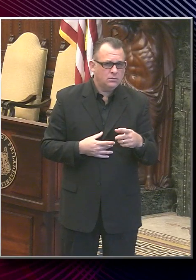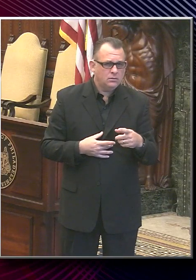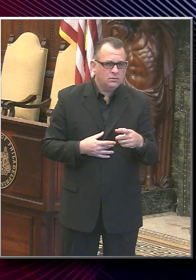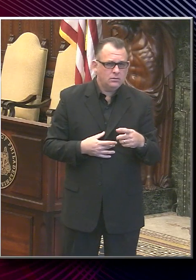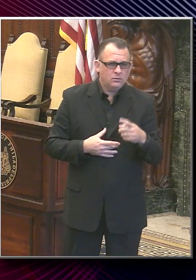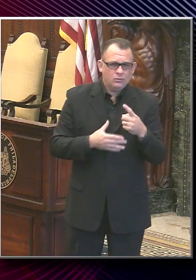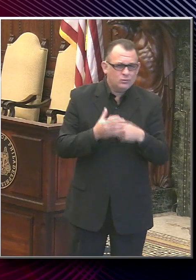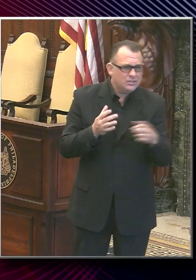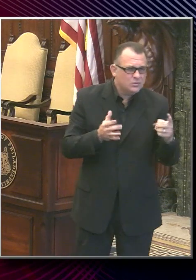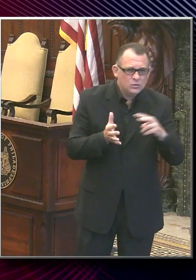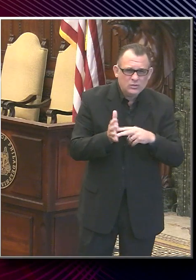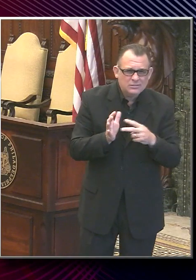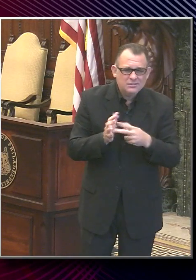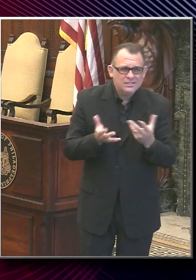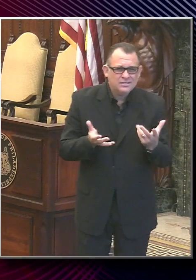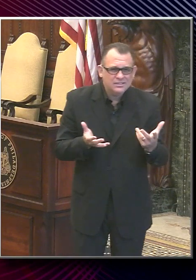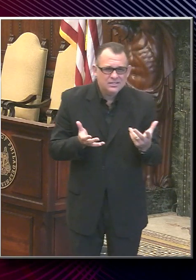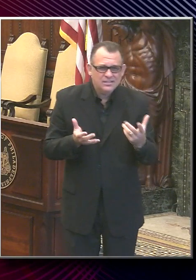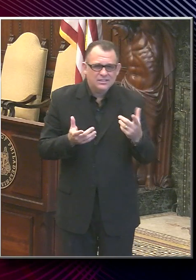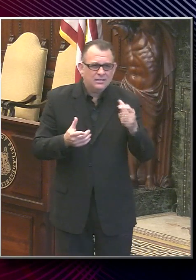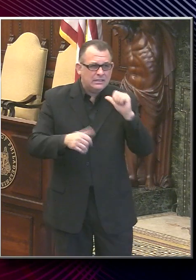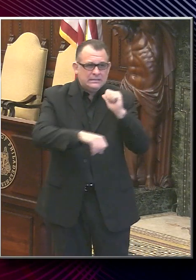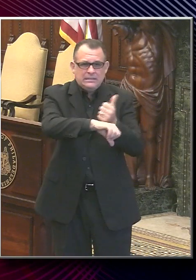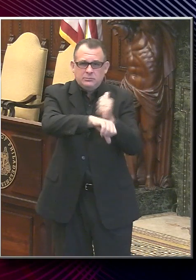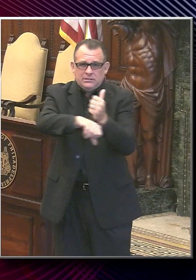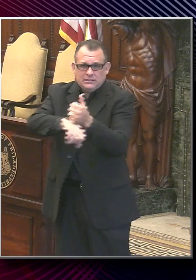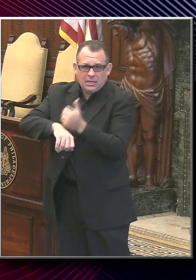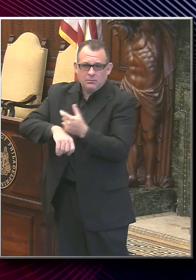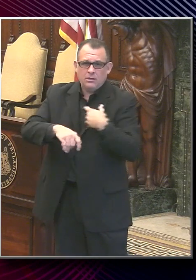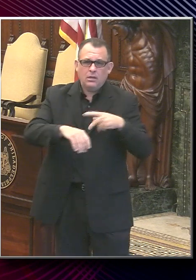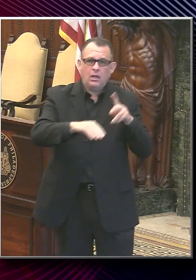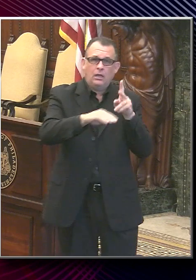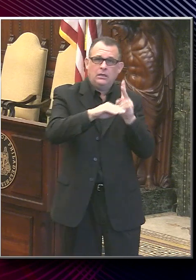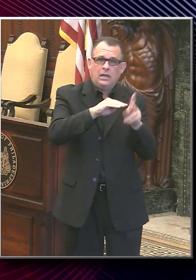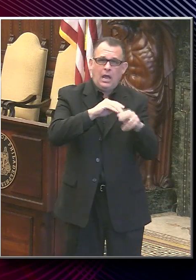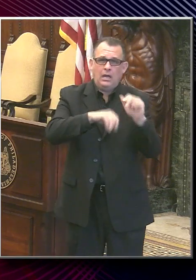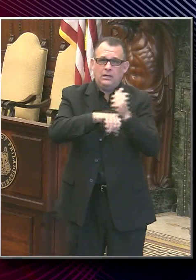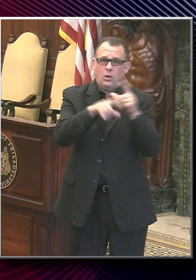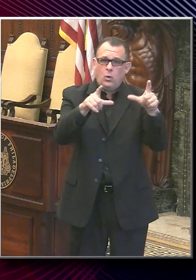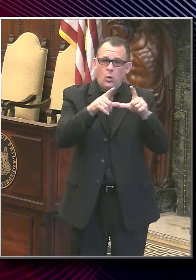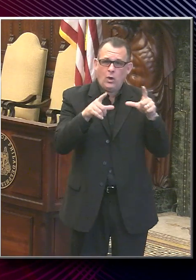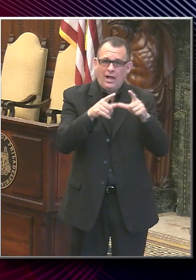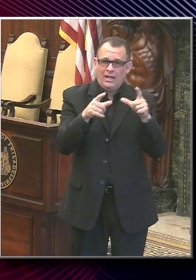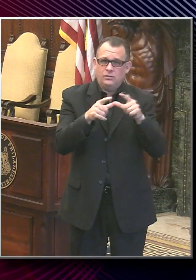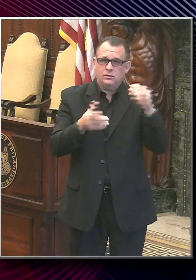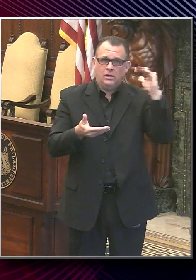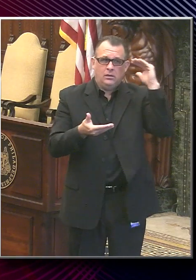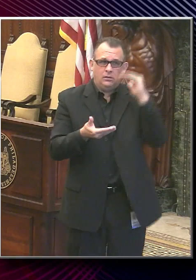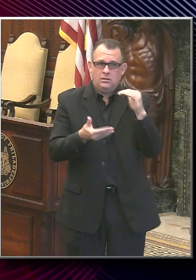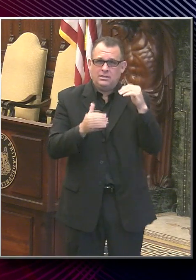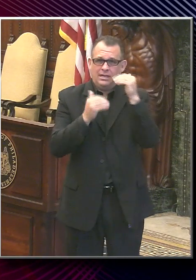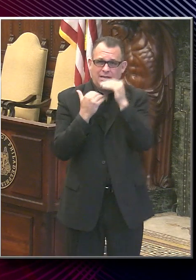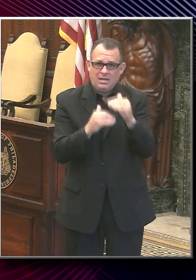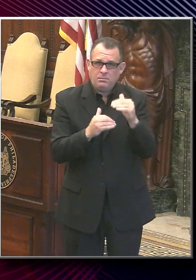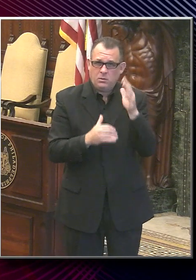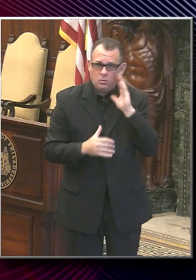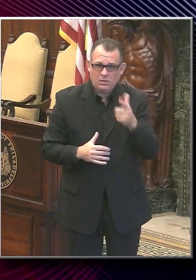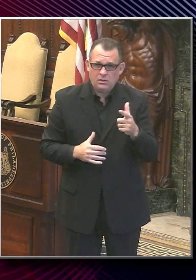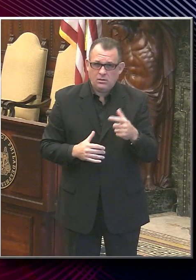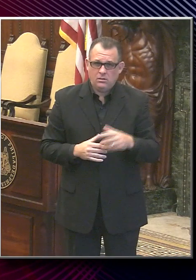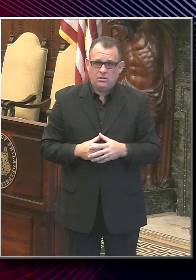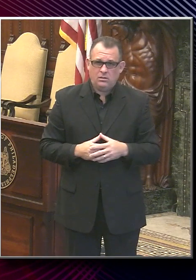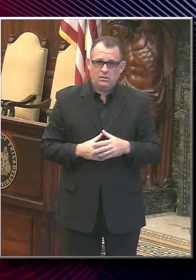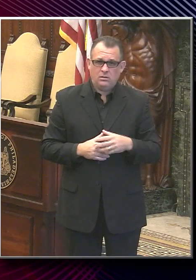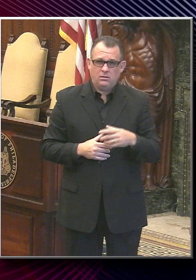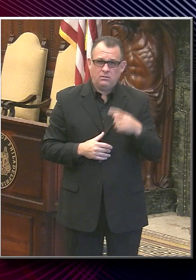words, cutting back on locations, cutting back on times. I'm for the storm or for going